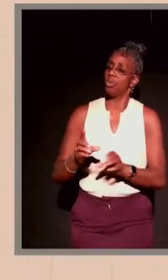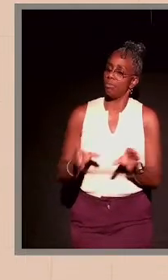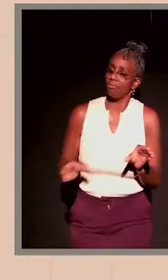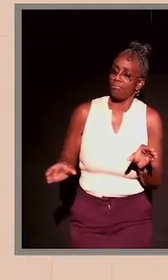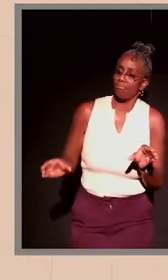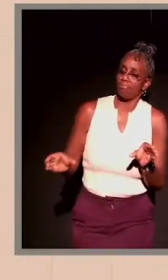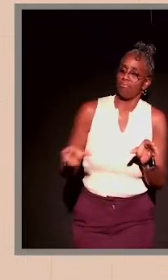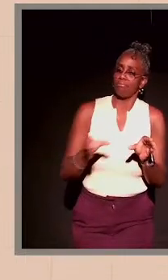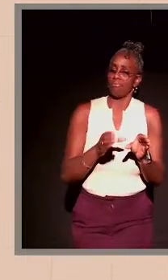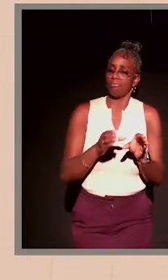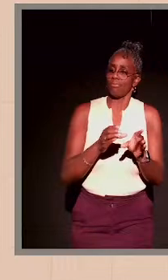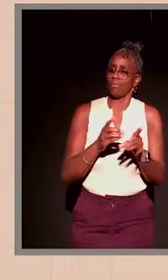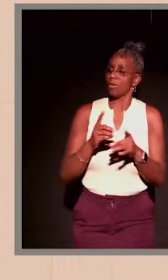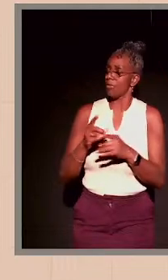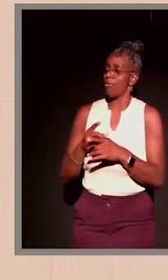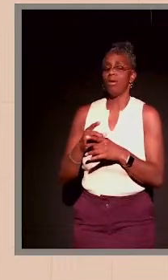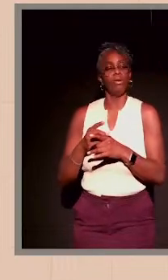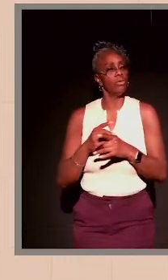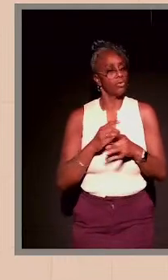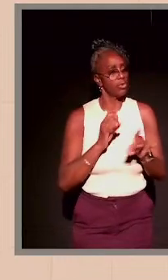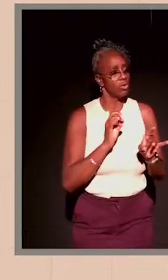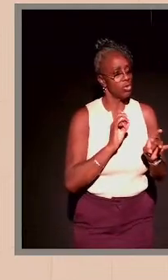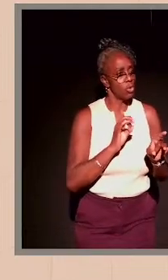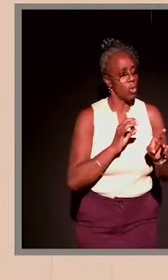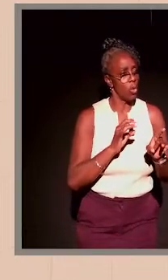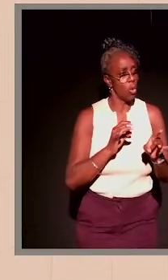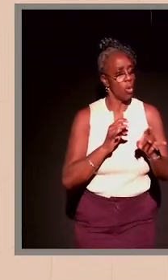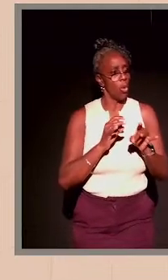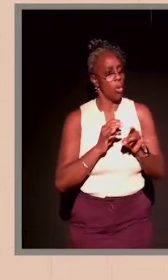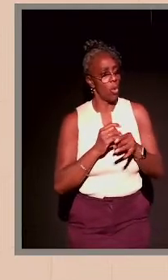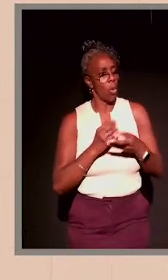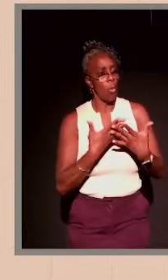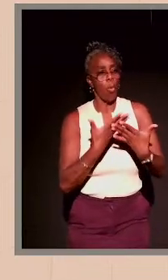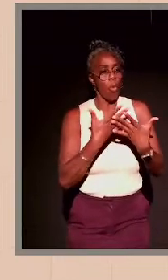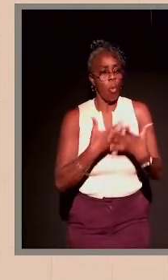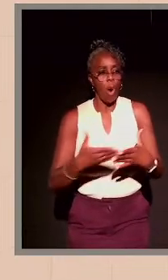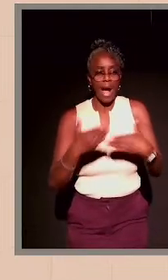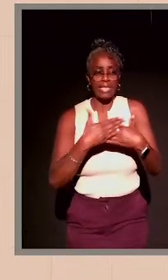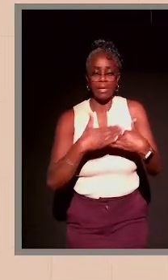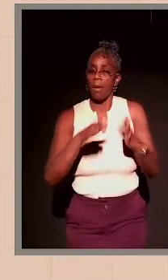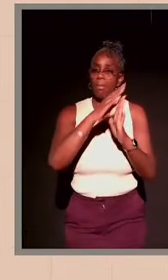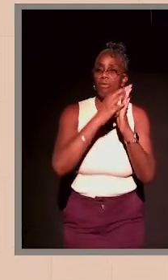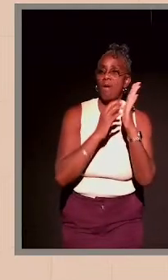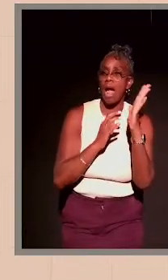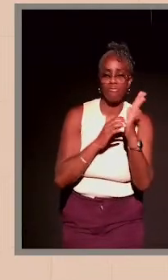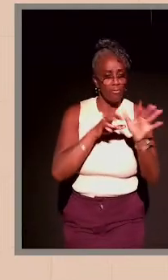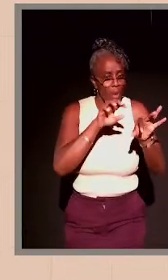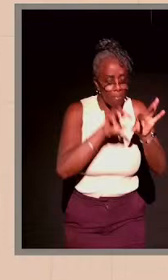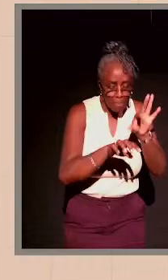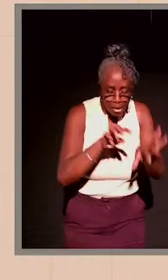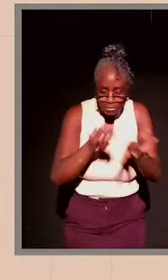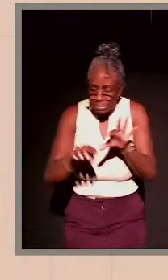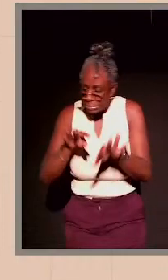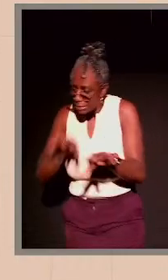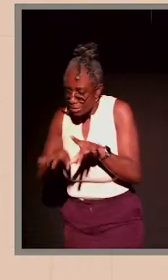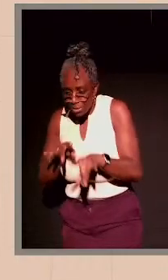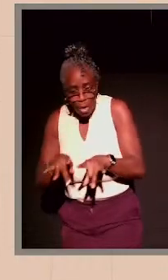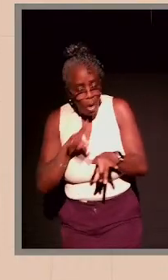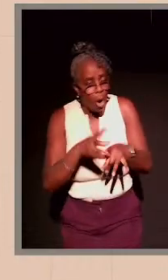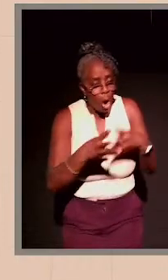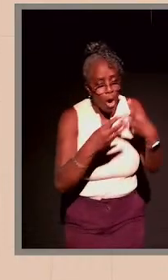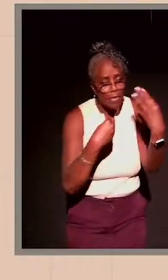the various double wide parameters to knobs and buttons on